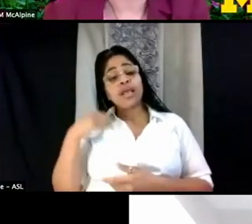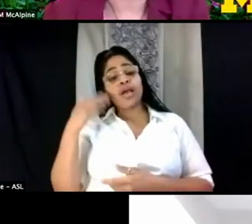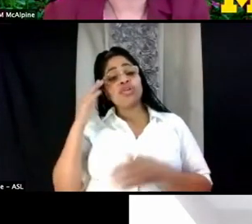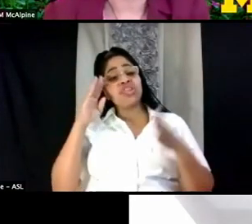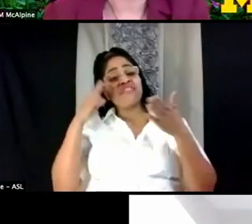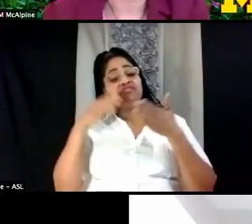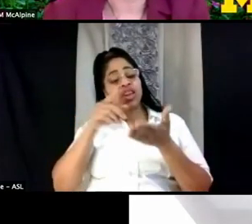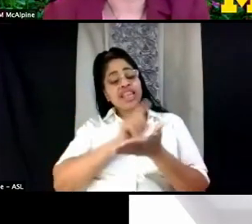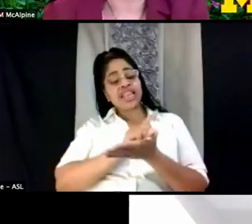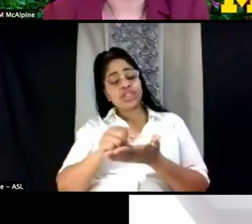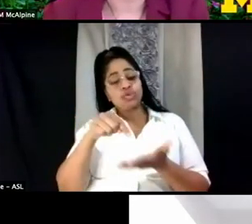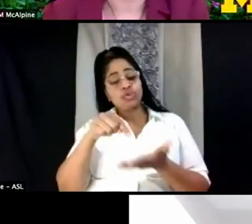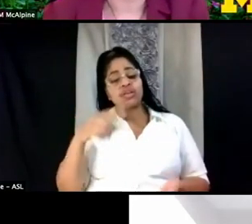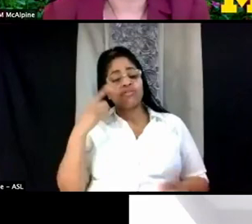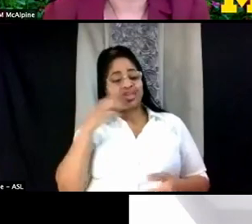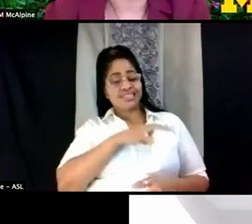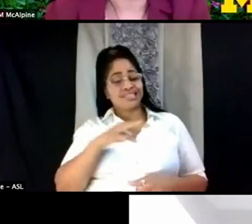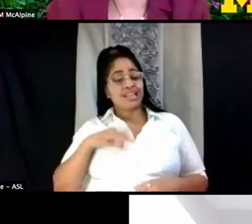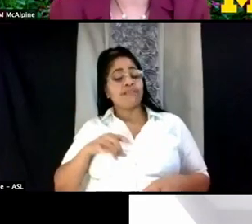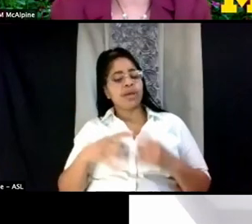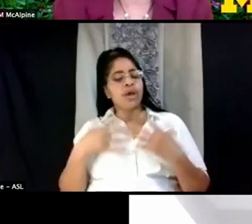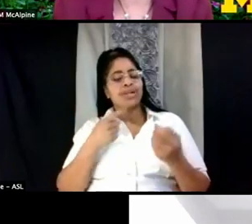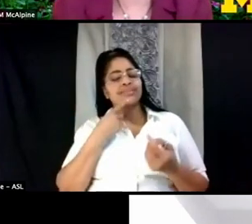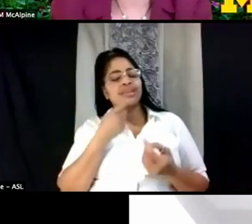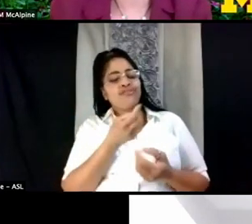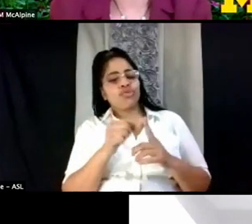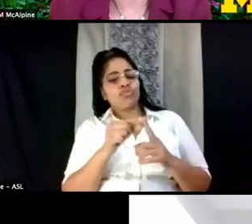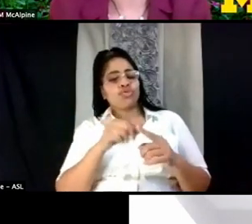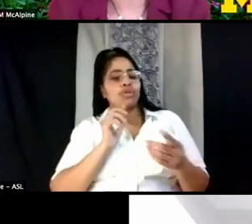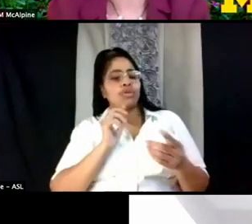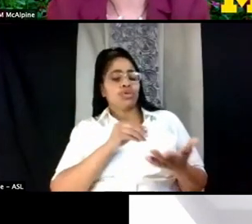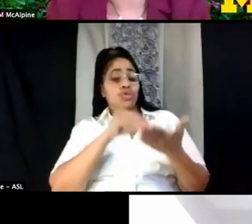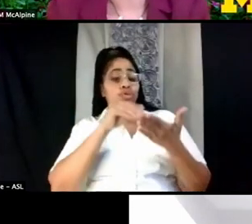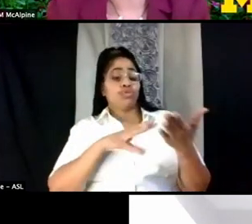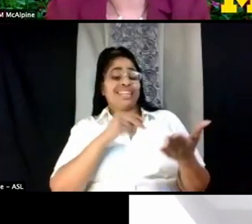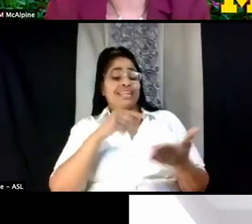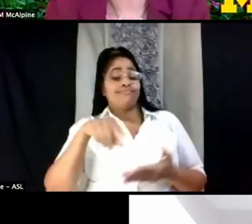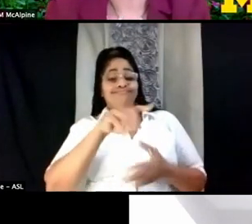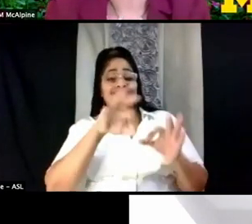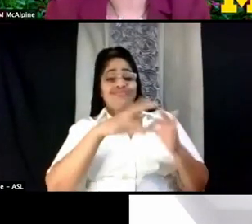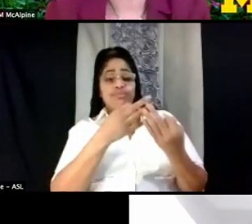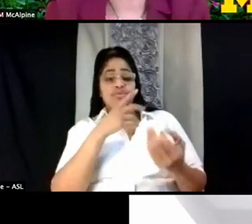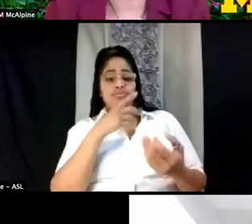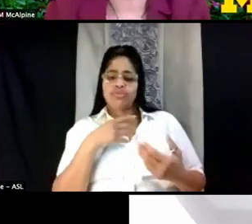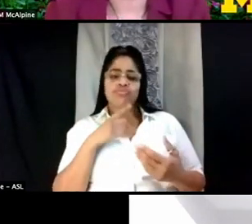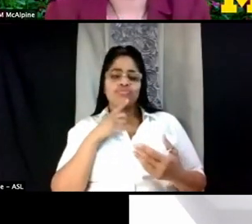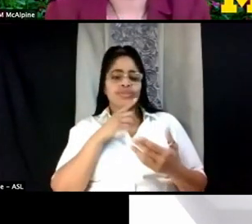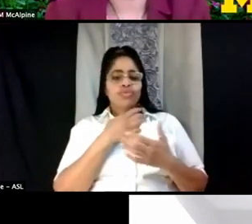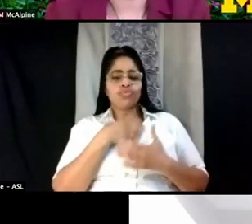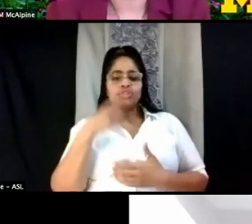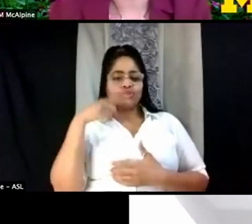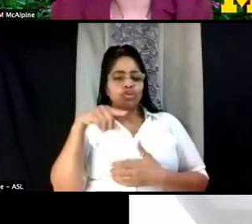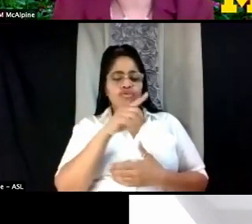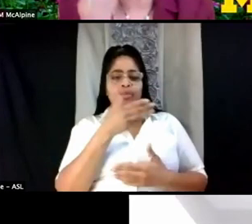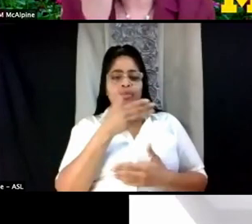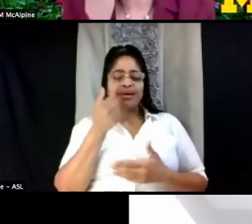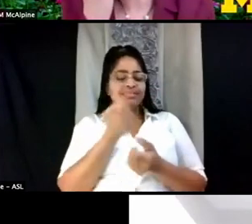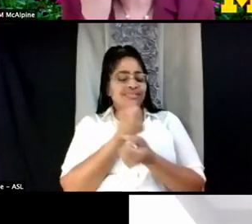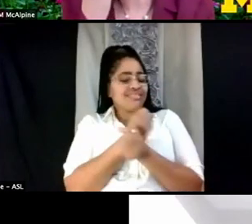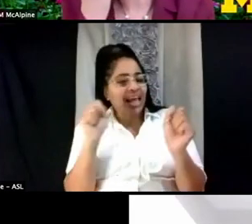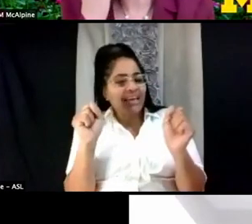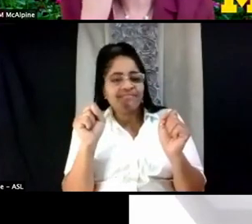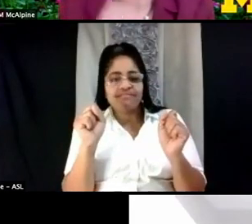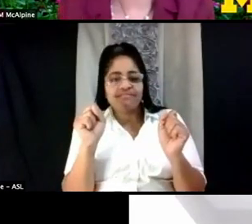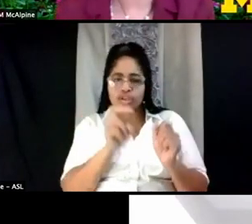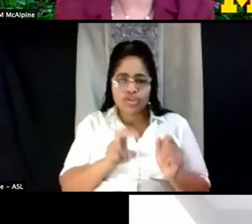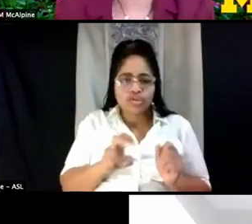is on staff, but I'd like to just say a few words to the students and their families, just wishing you the best and safe travels. This has